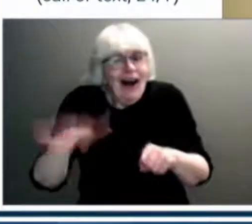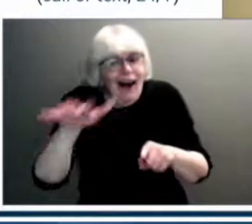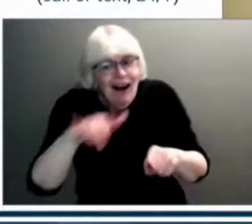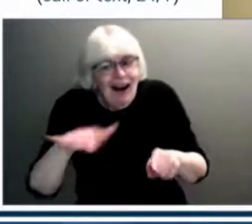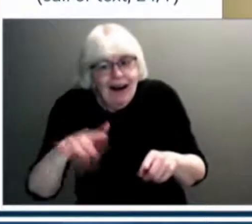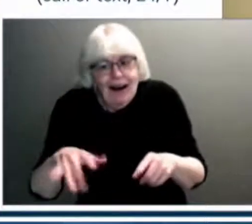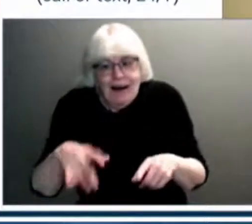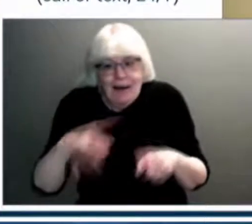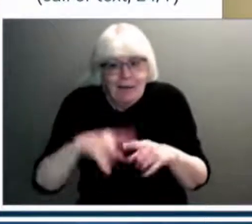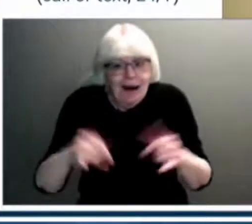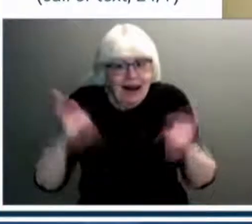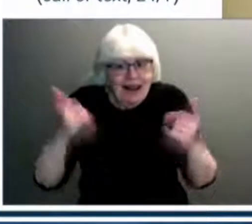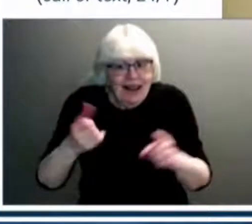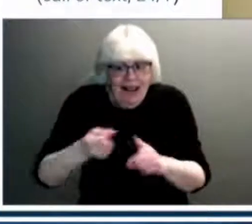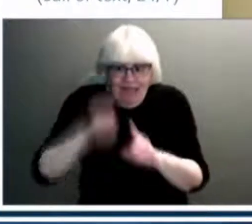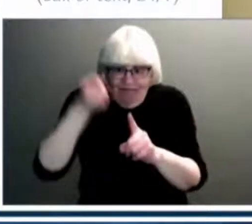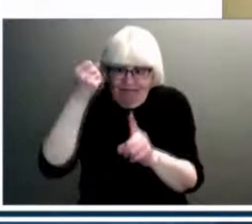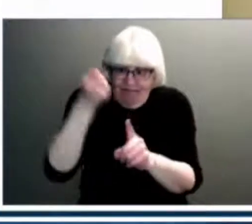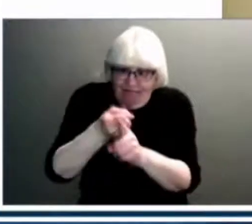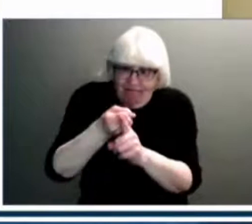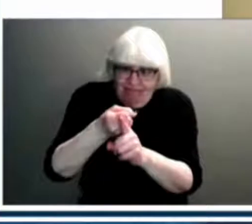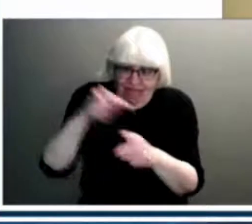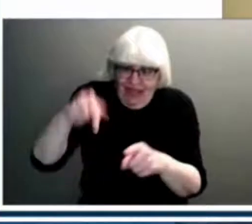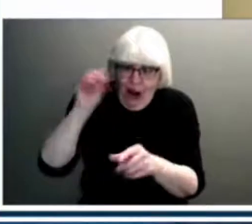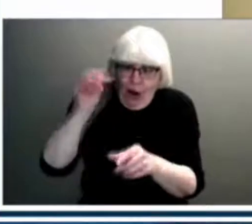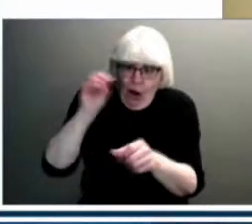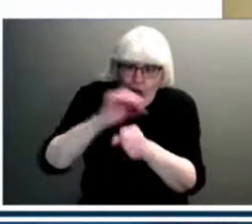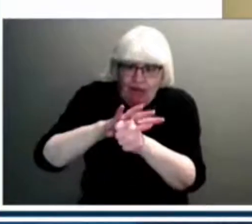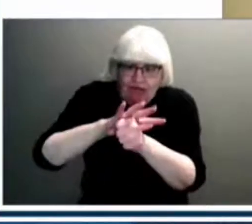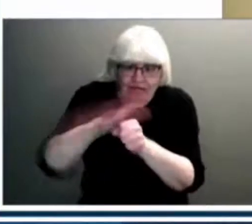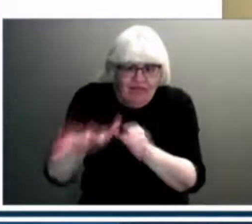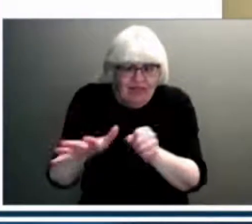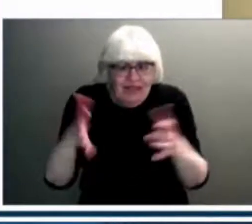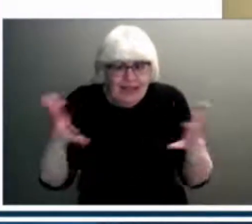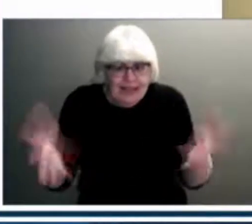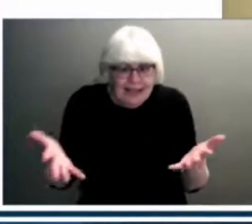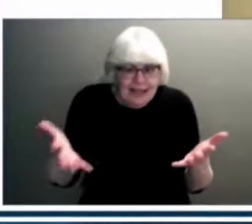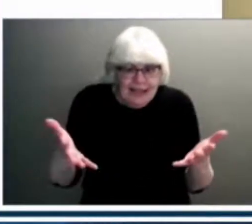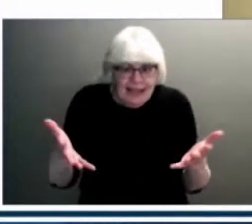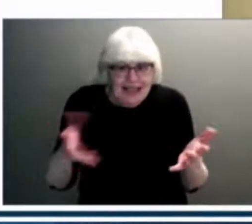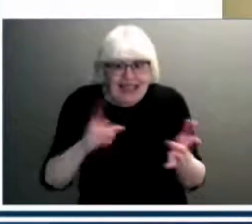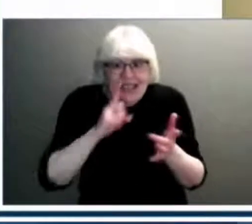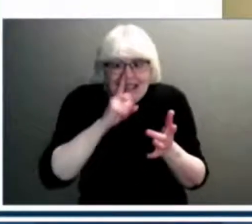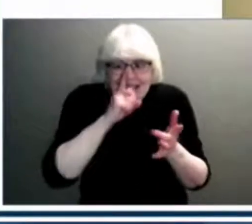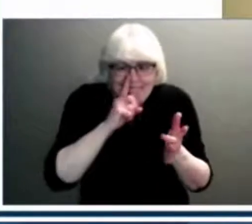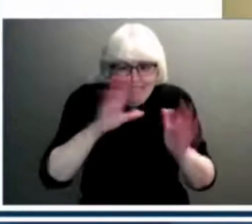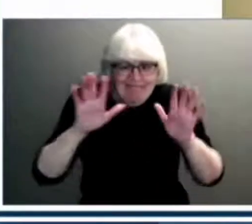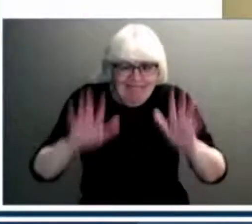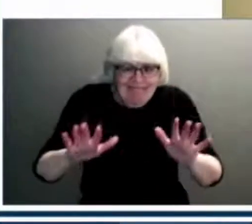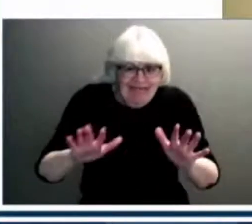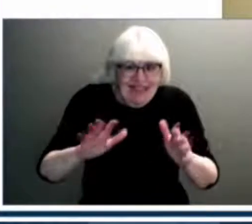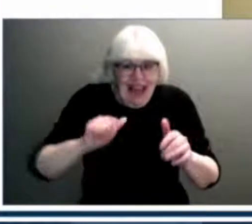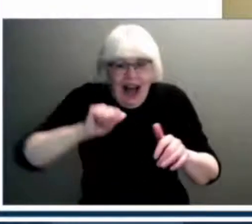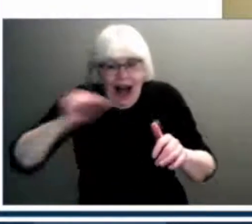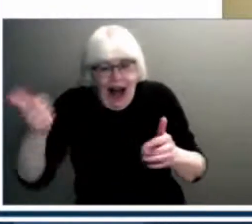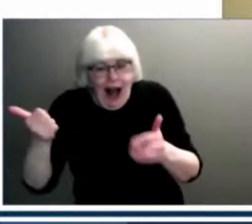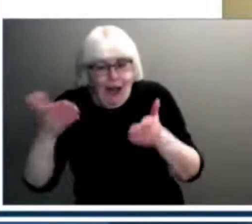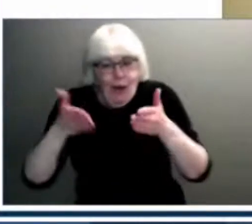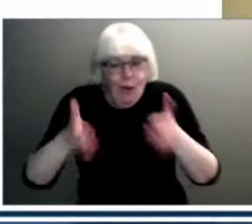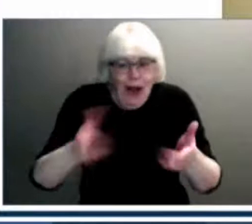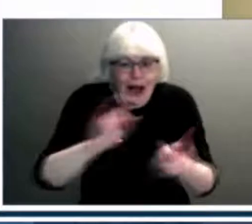pulling back and changing our approach to testing. We have to do this, but it's no wonder that there is